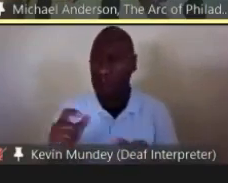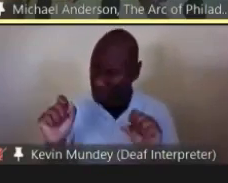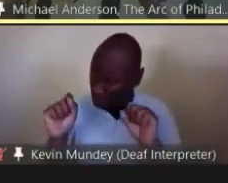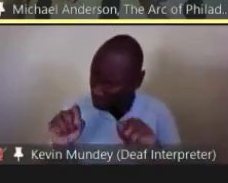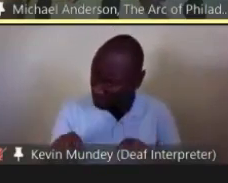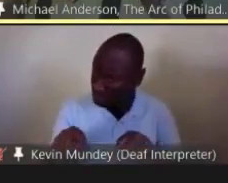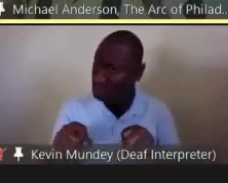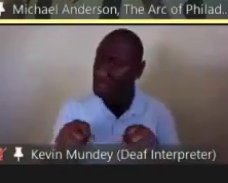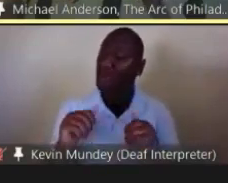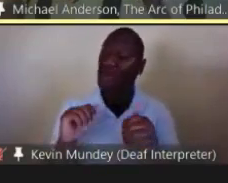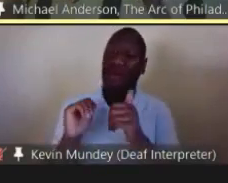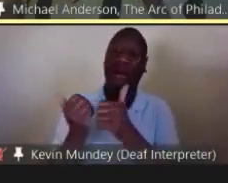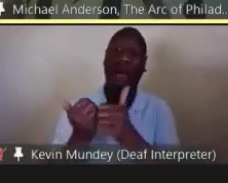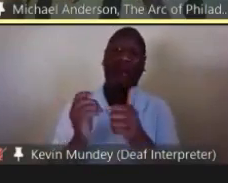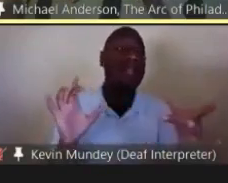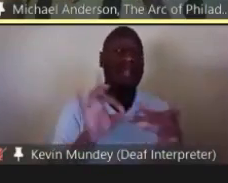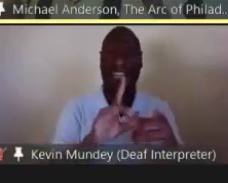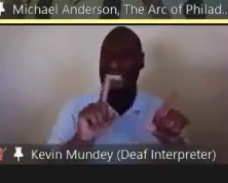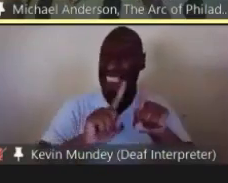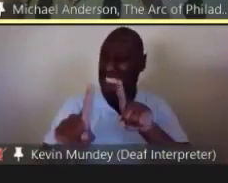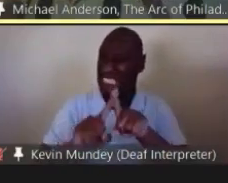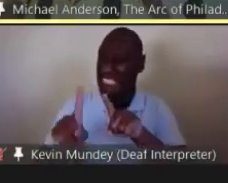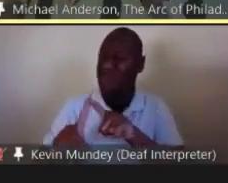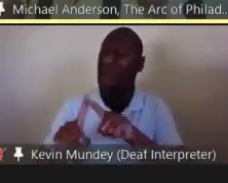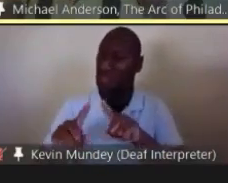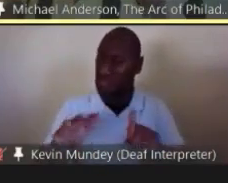with many